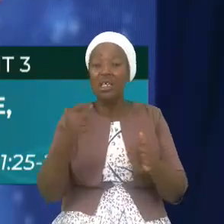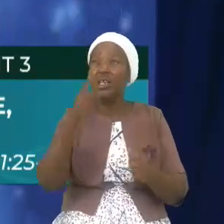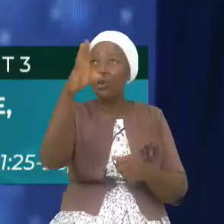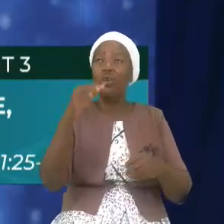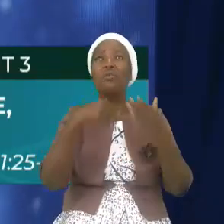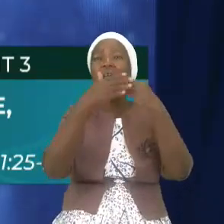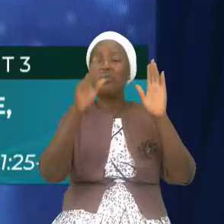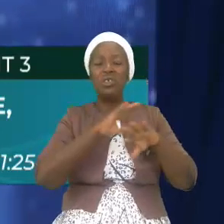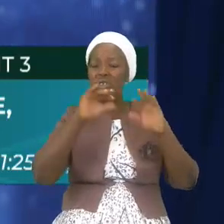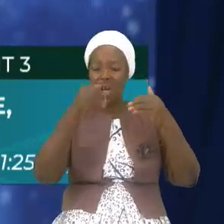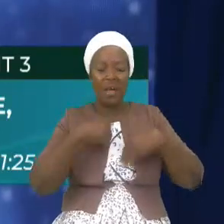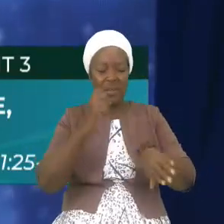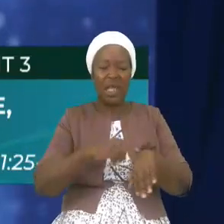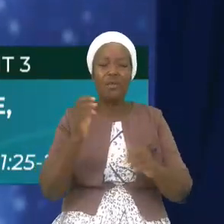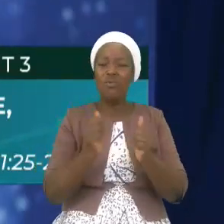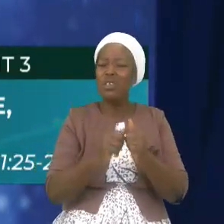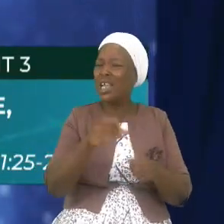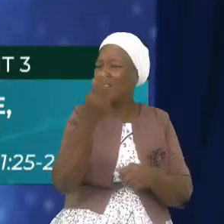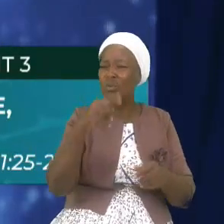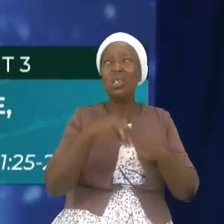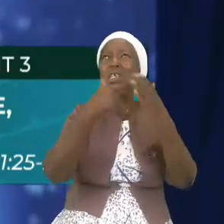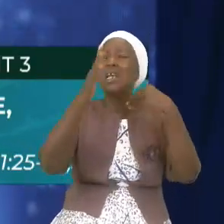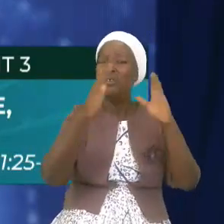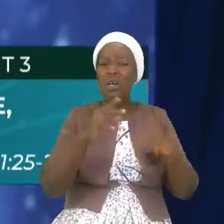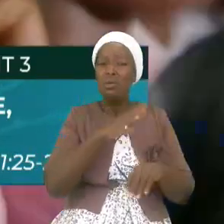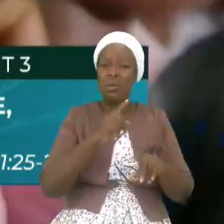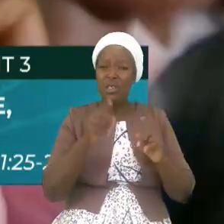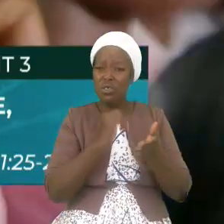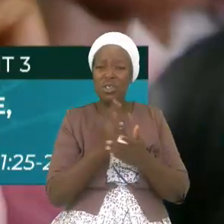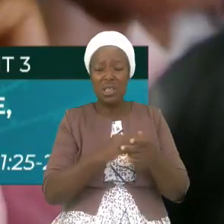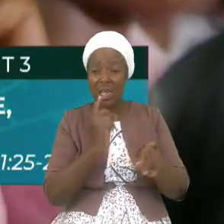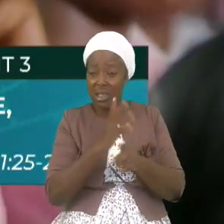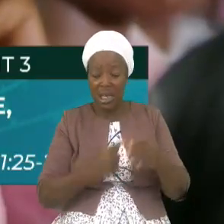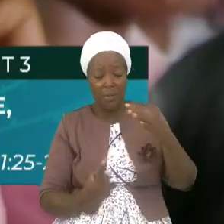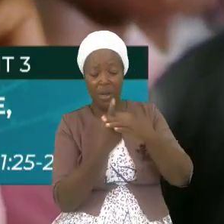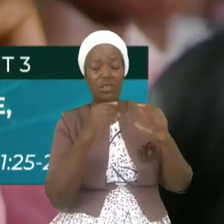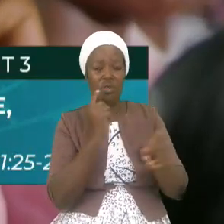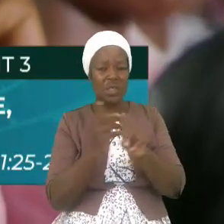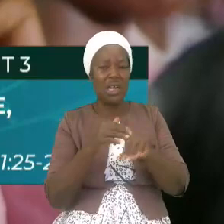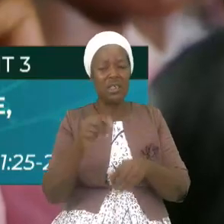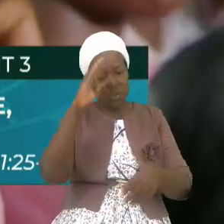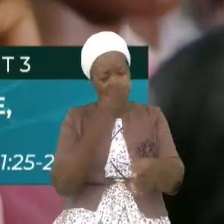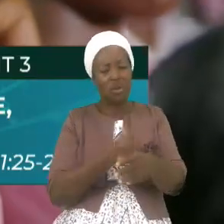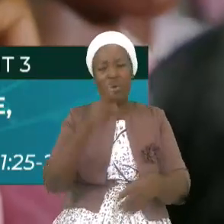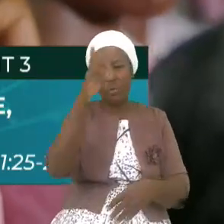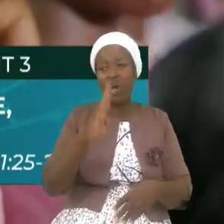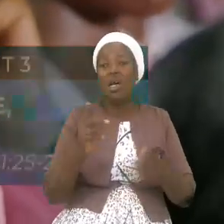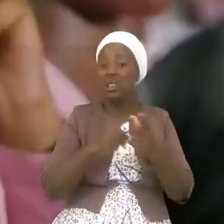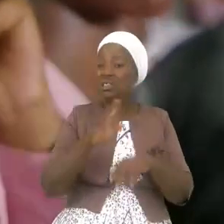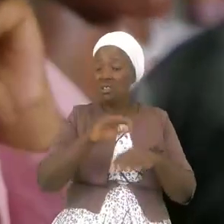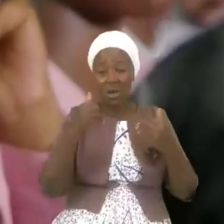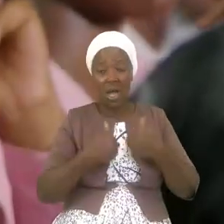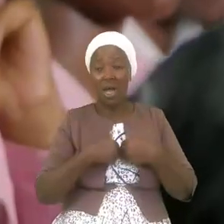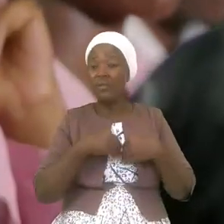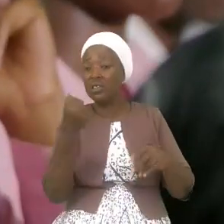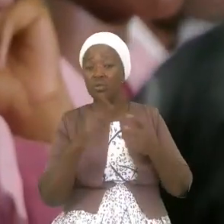is like the Son of God. He didn't relate to the Son of God. He knew of the Spirit, the excellent Spirit. He